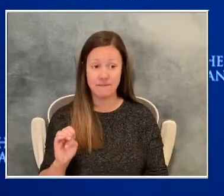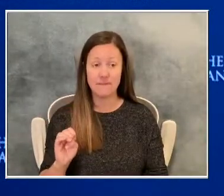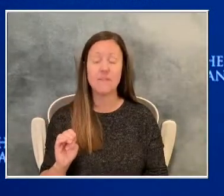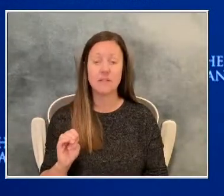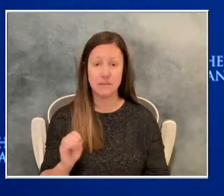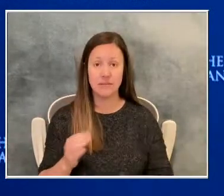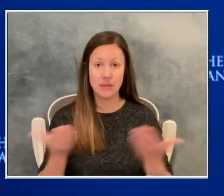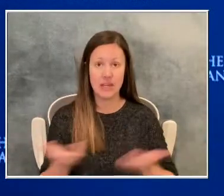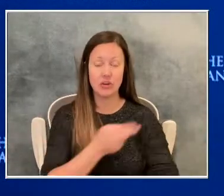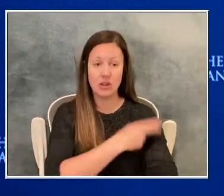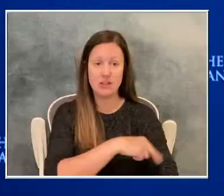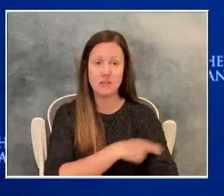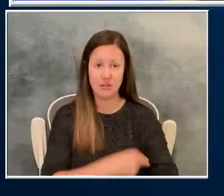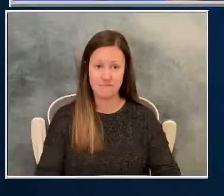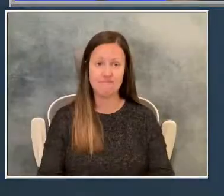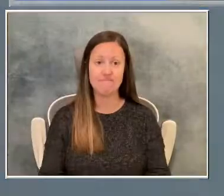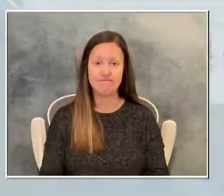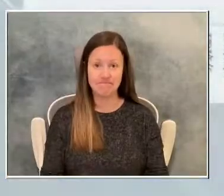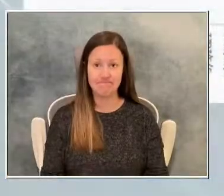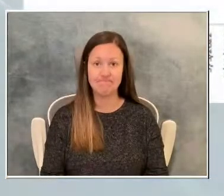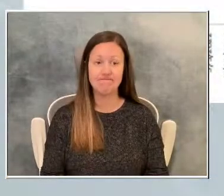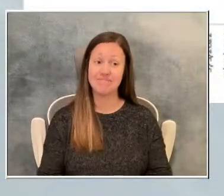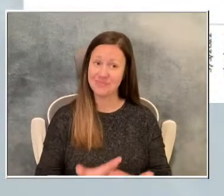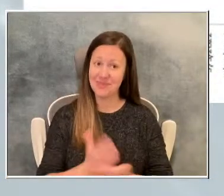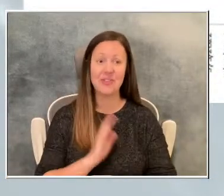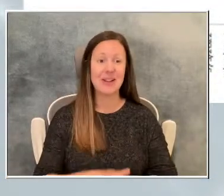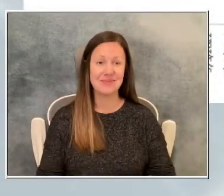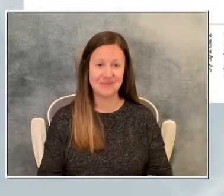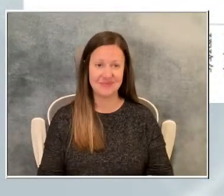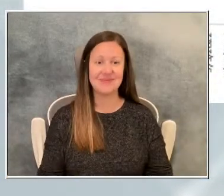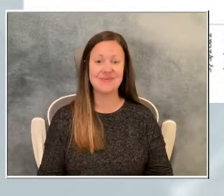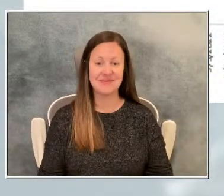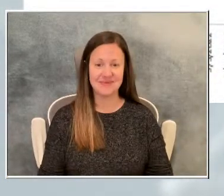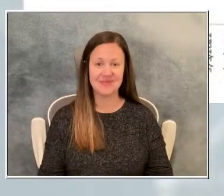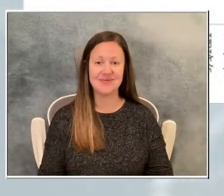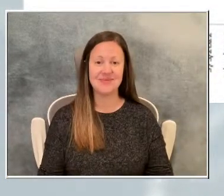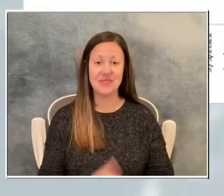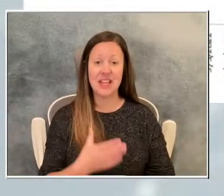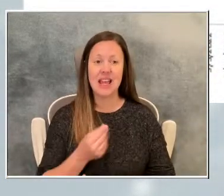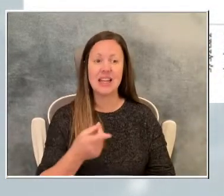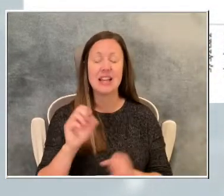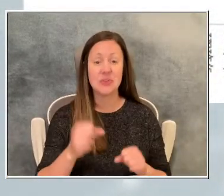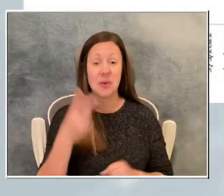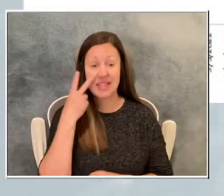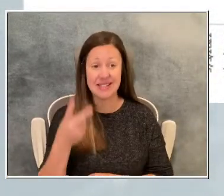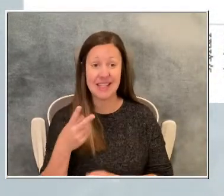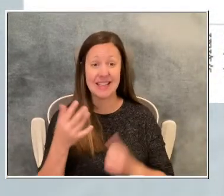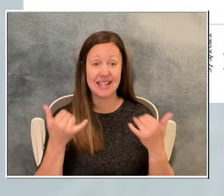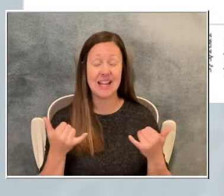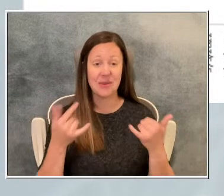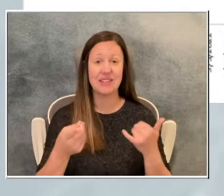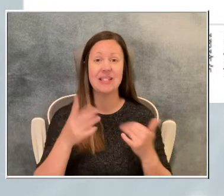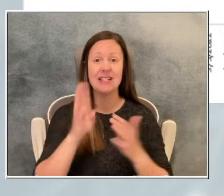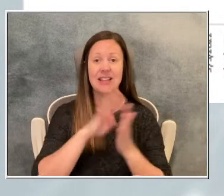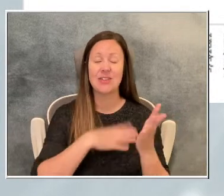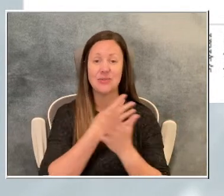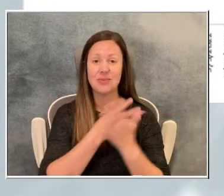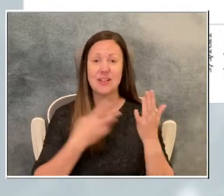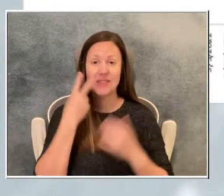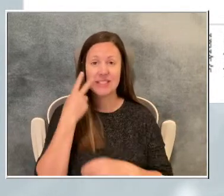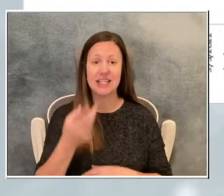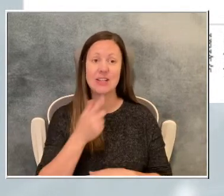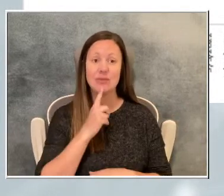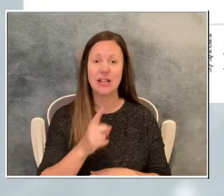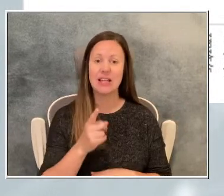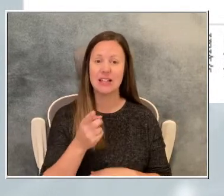here. All right. Yeah. And as you can see now, we've had it put up there, we have actually this active graph,